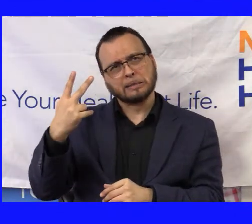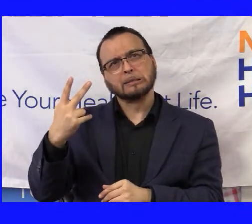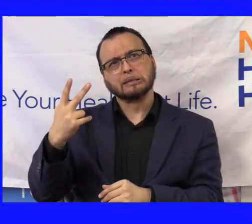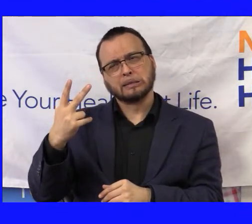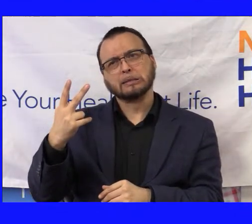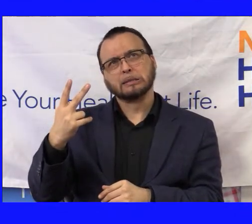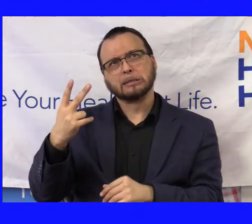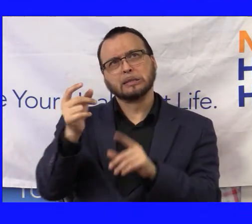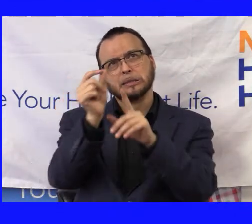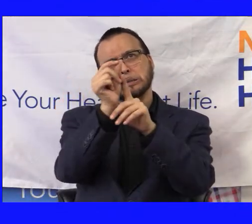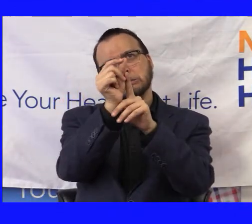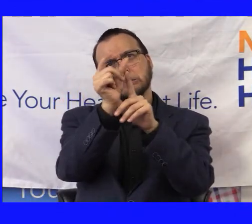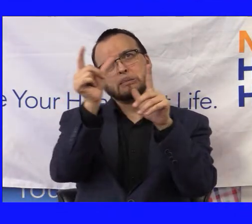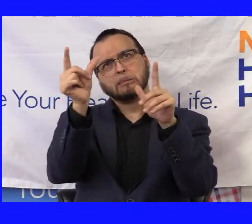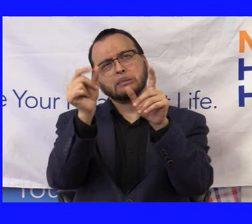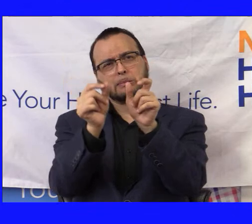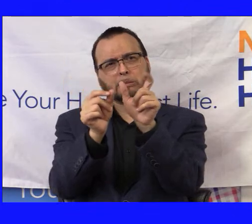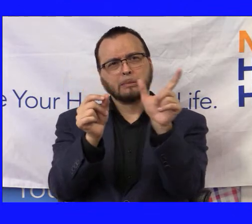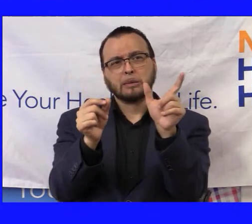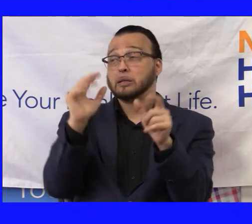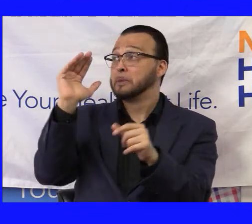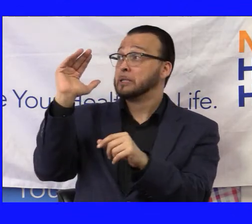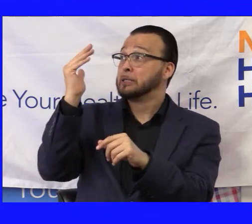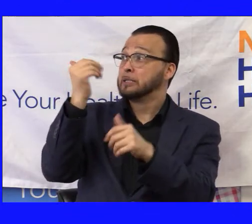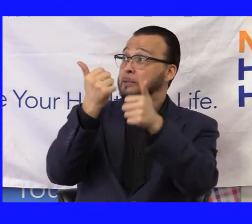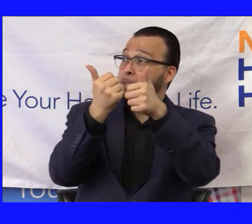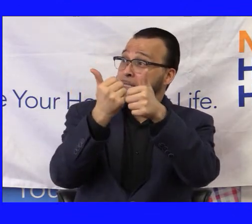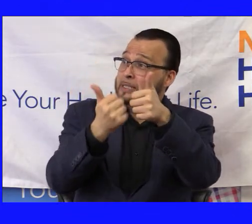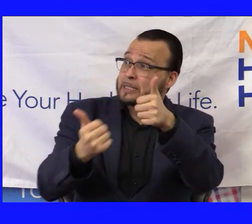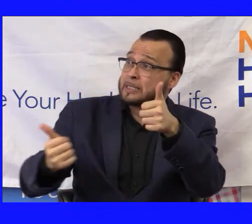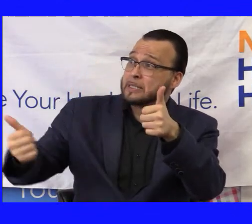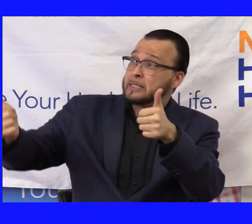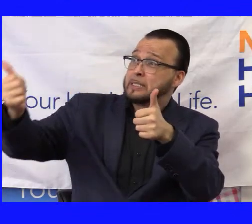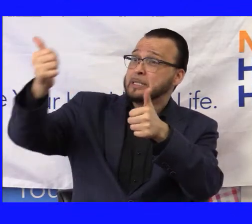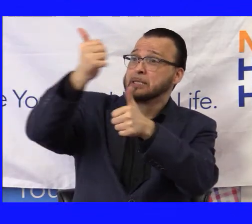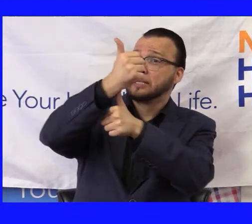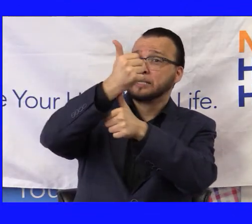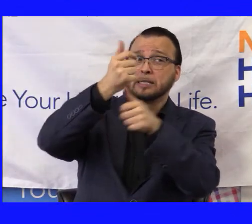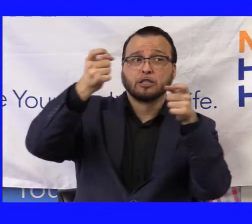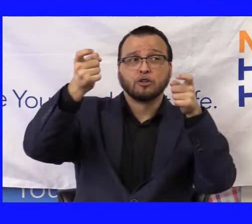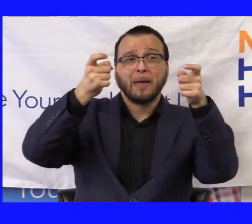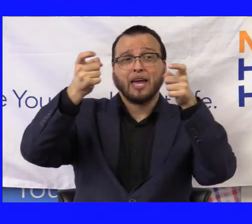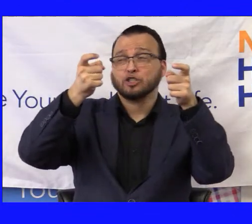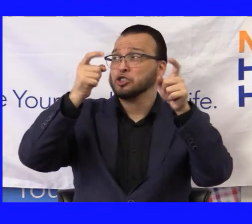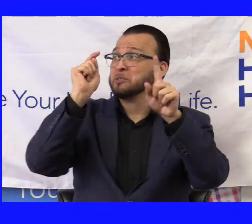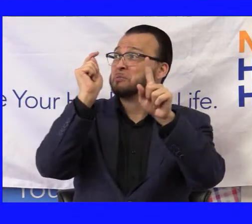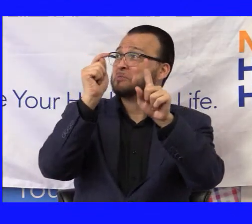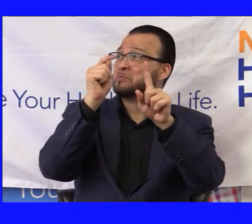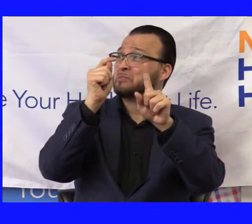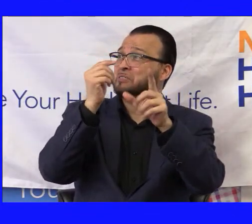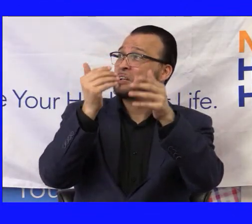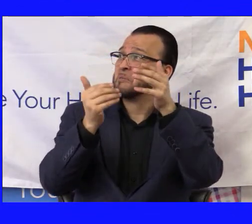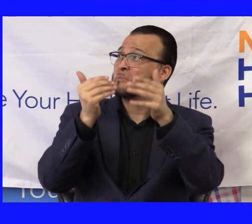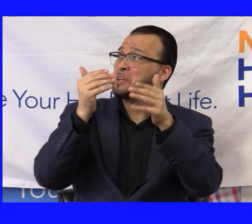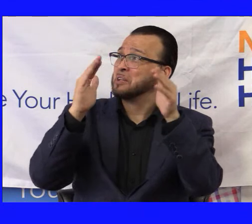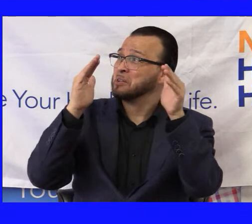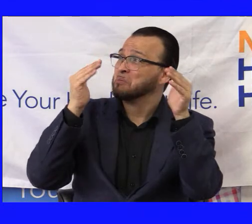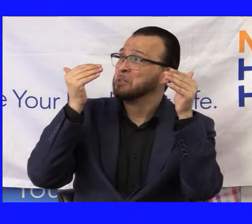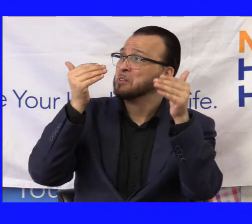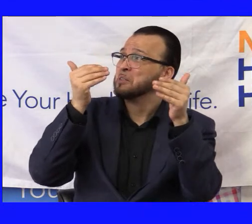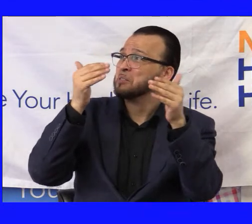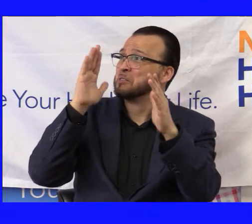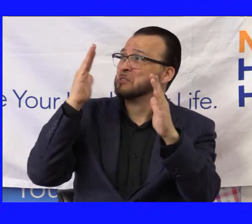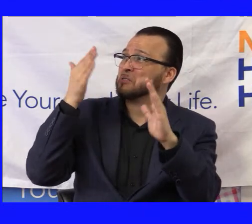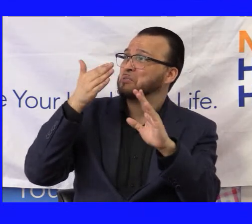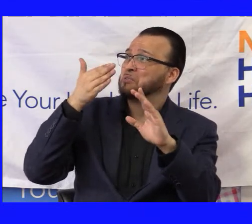progression, but it seems that the senior management is an area that maybe close attention may